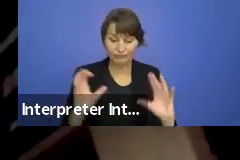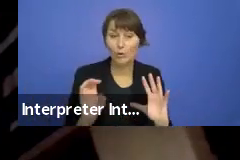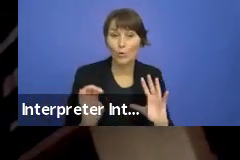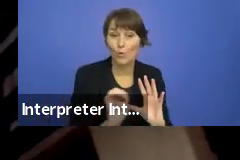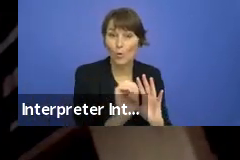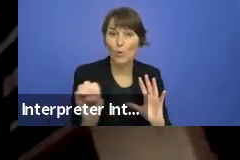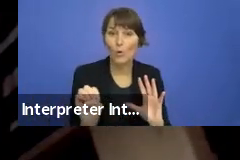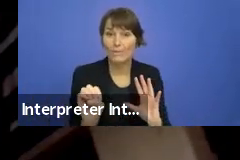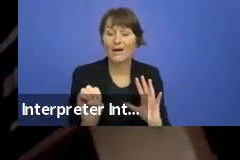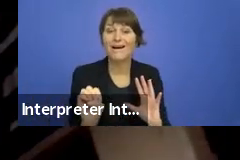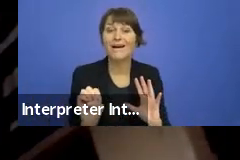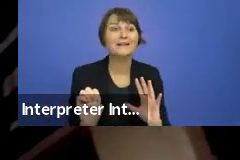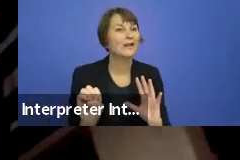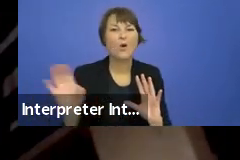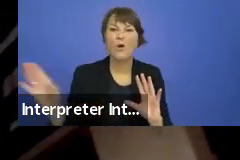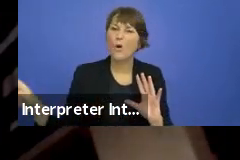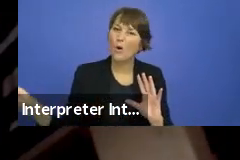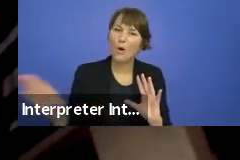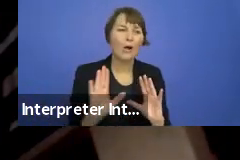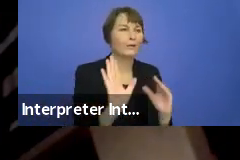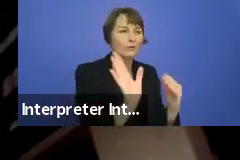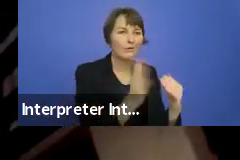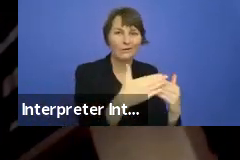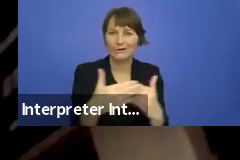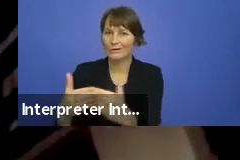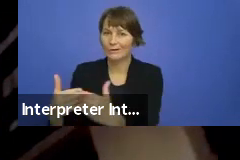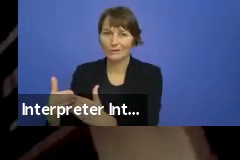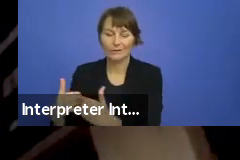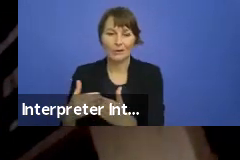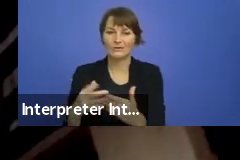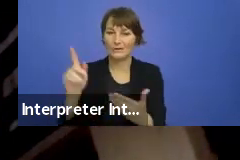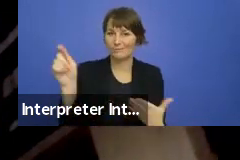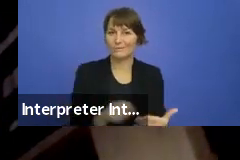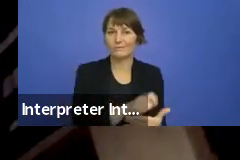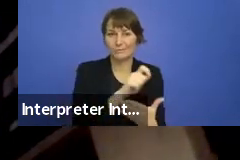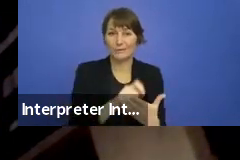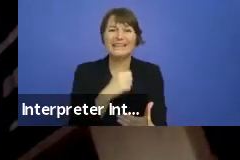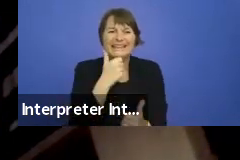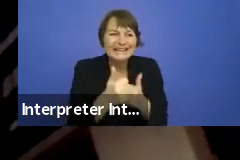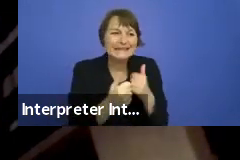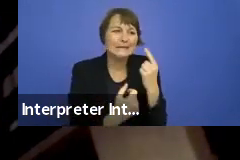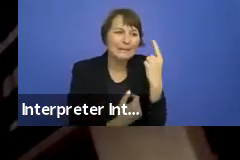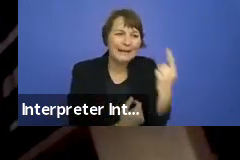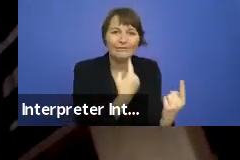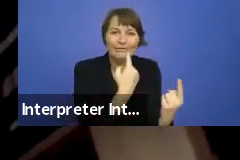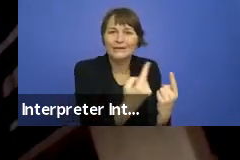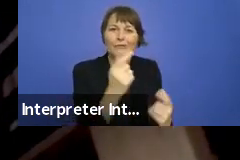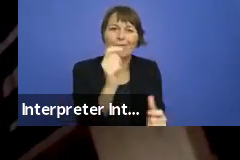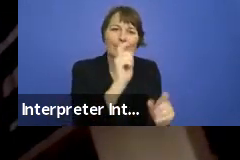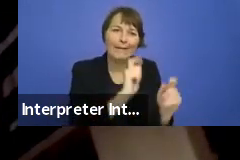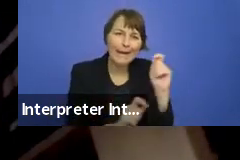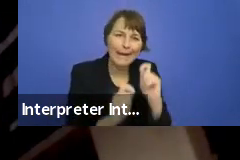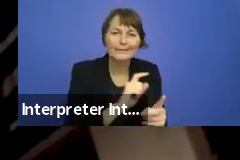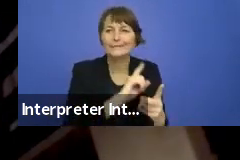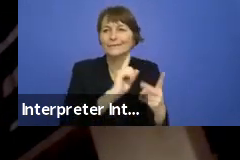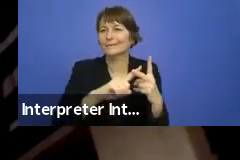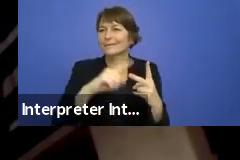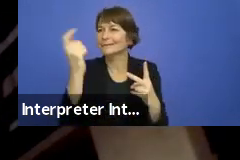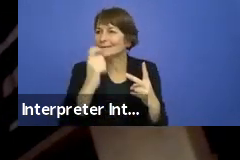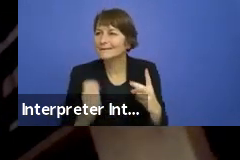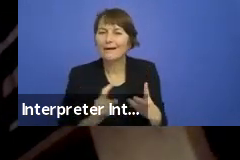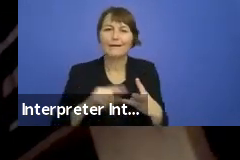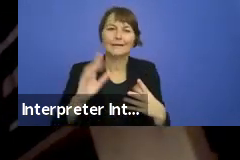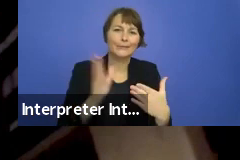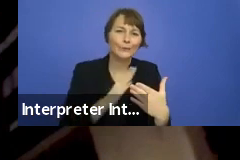the work was cancelled. Every single freelance artist working on the season, every actor, director, designer, choreographer, musician